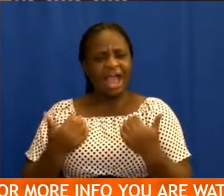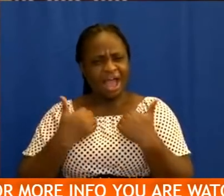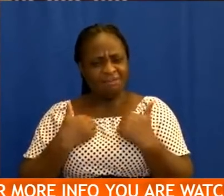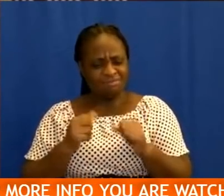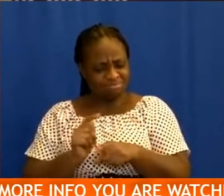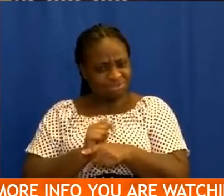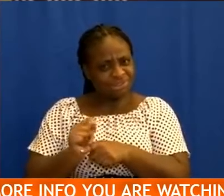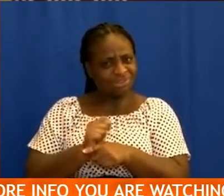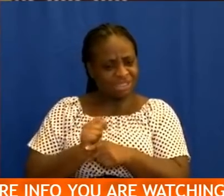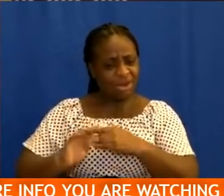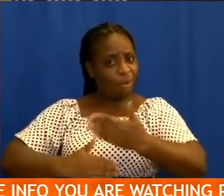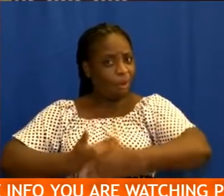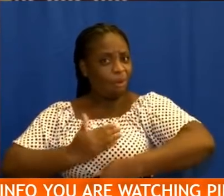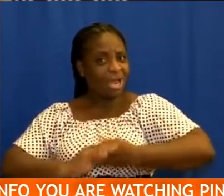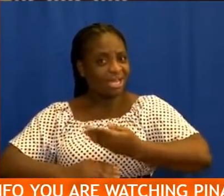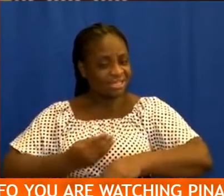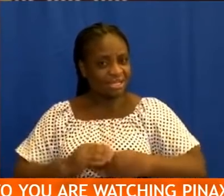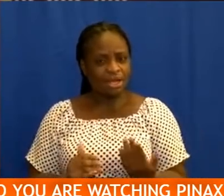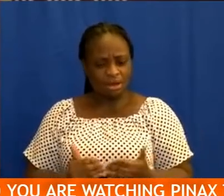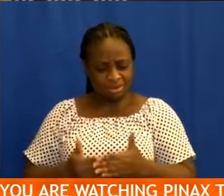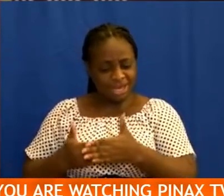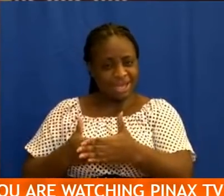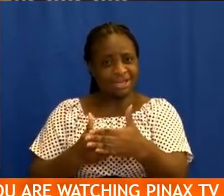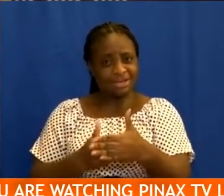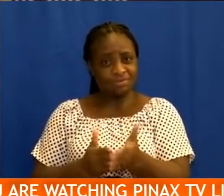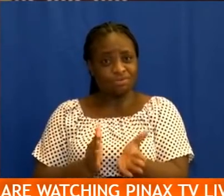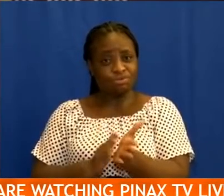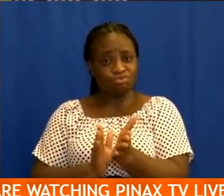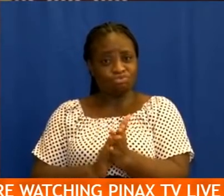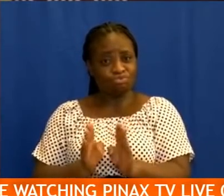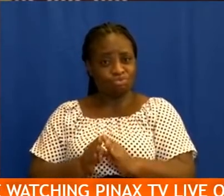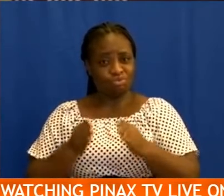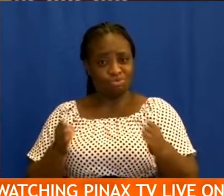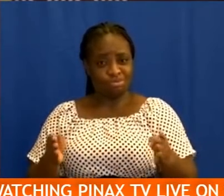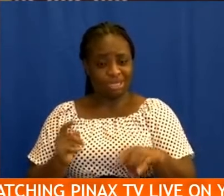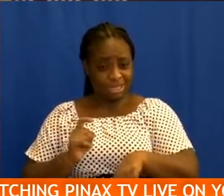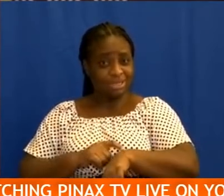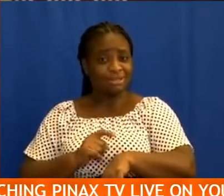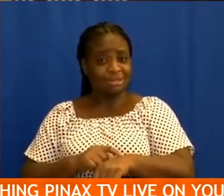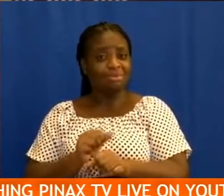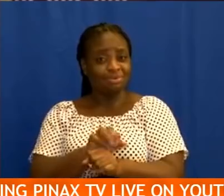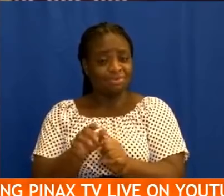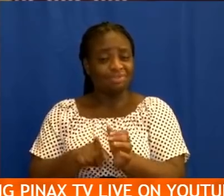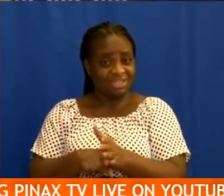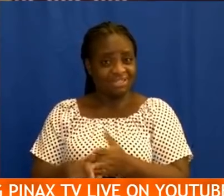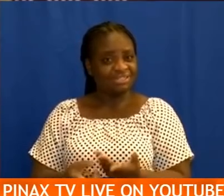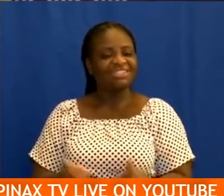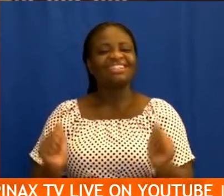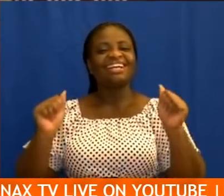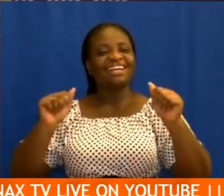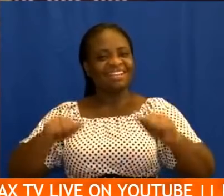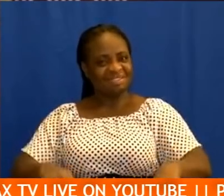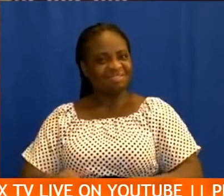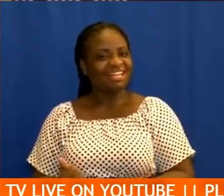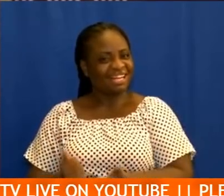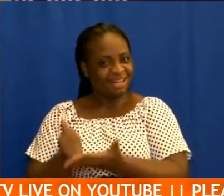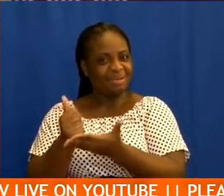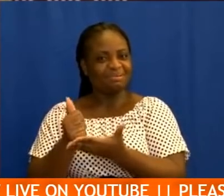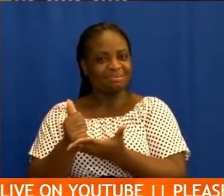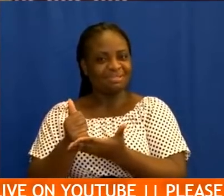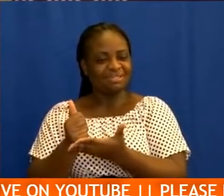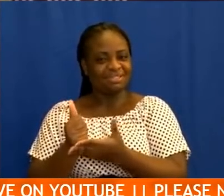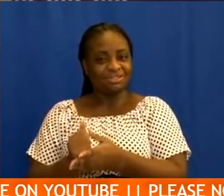undergone the requisite orientation on guidelines for school reopening during COVID-19 to enable them